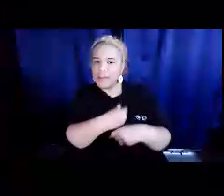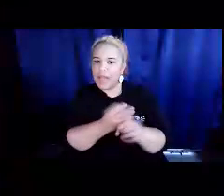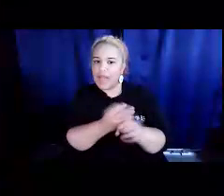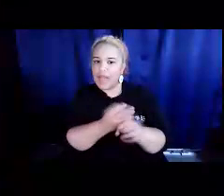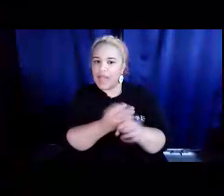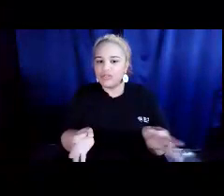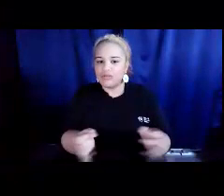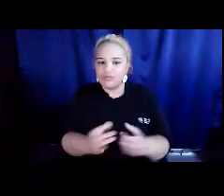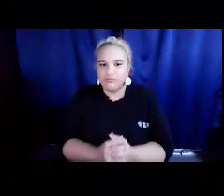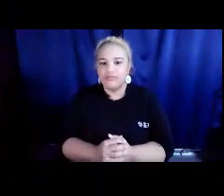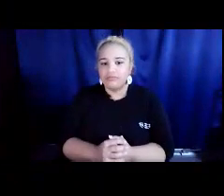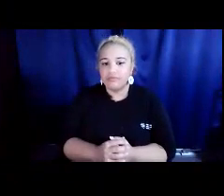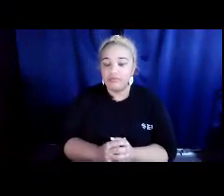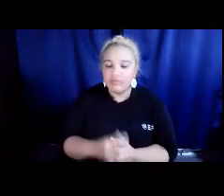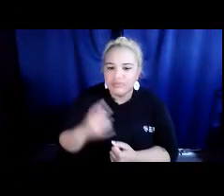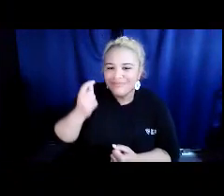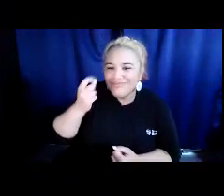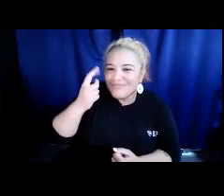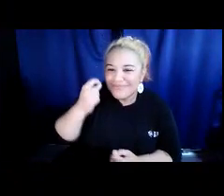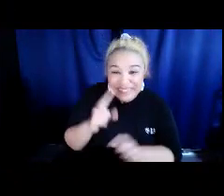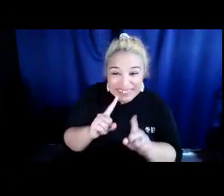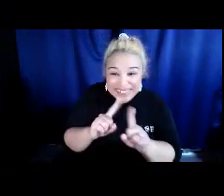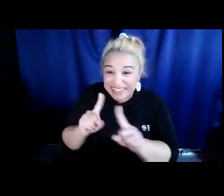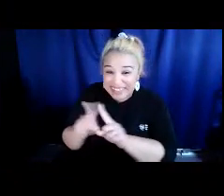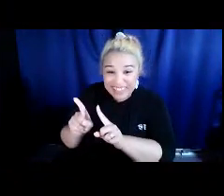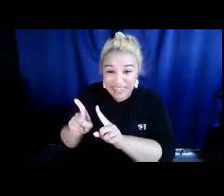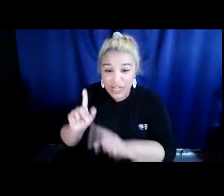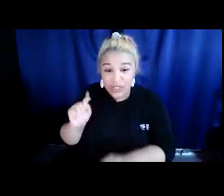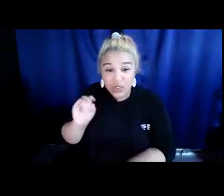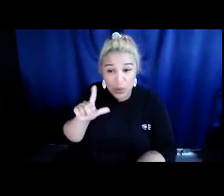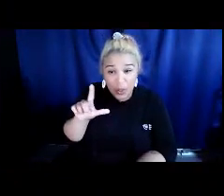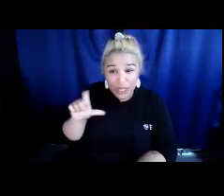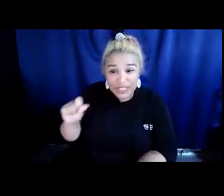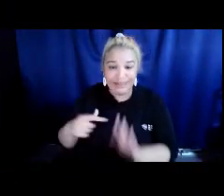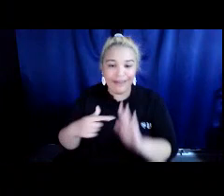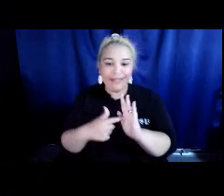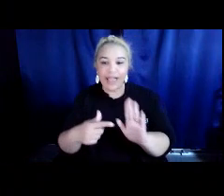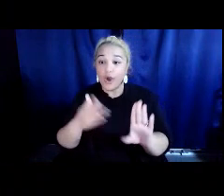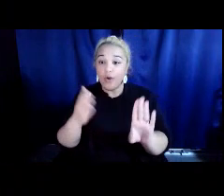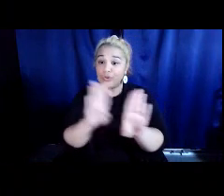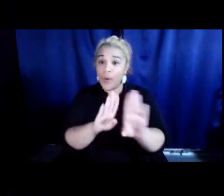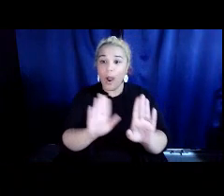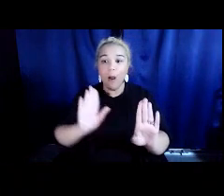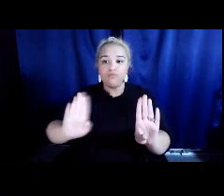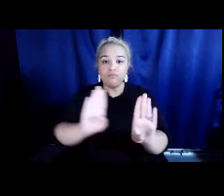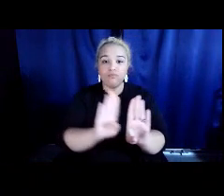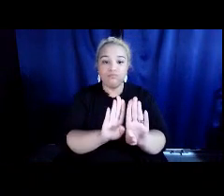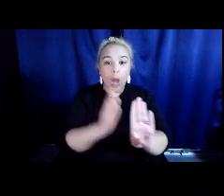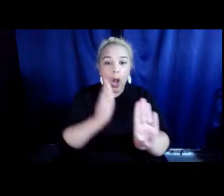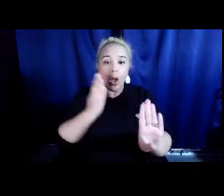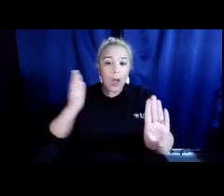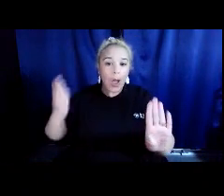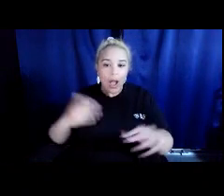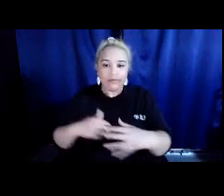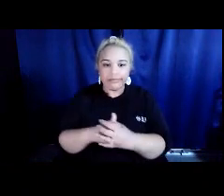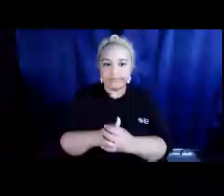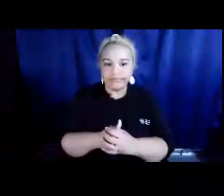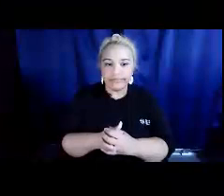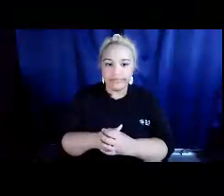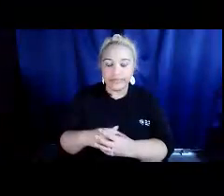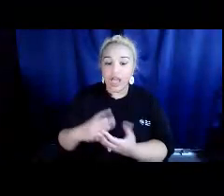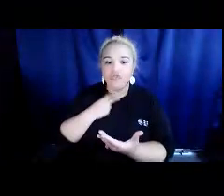emails. The same goes for applying sensory inclusive practices, which can benefit everyone. So here's